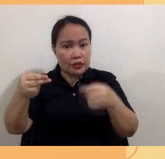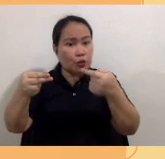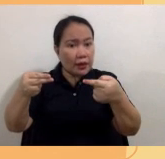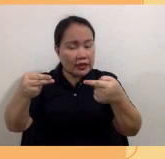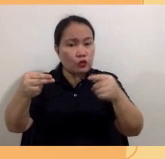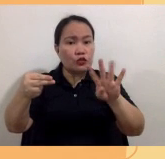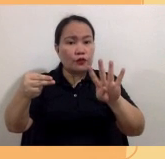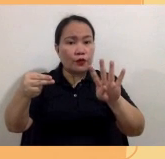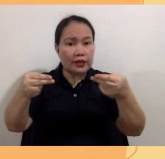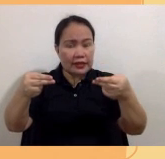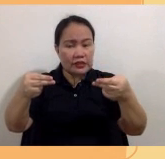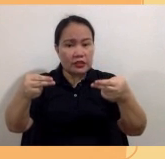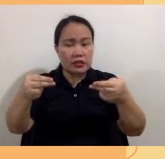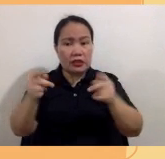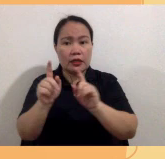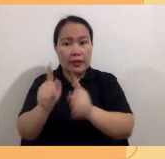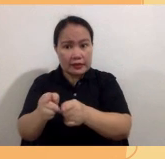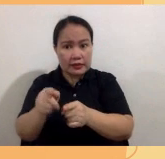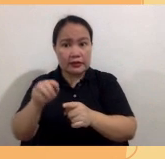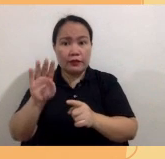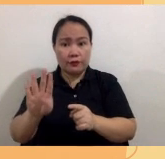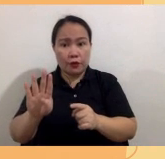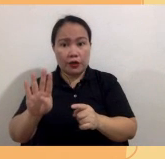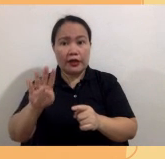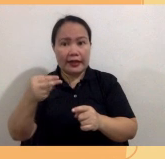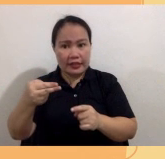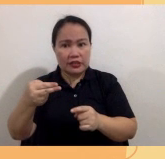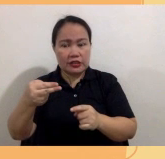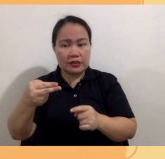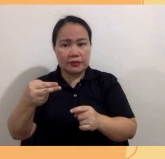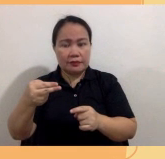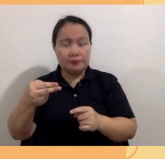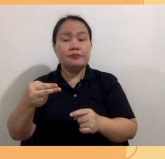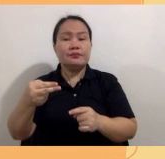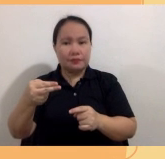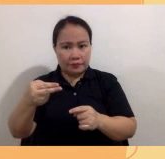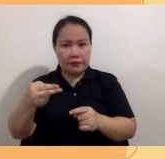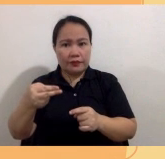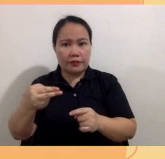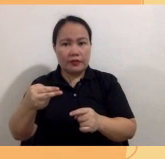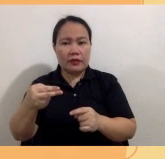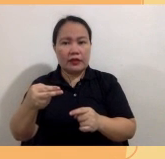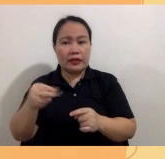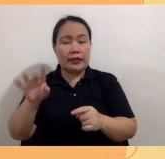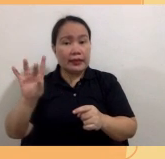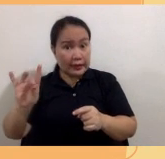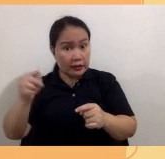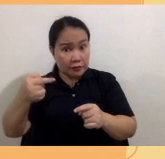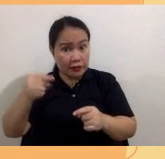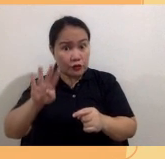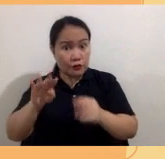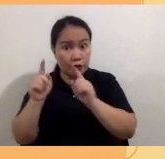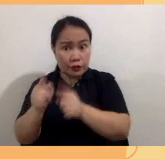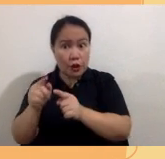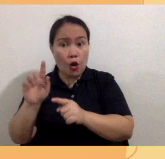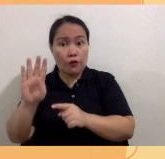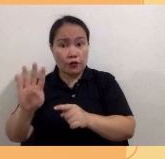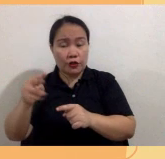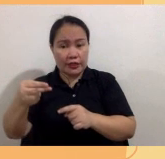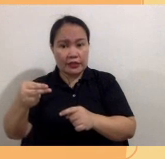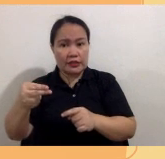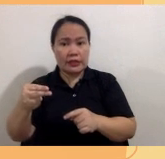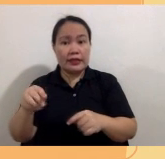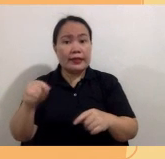8 minus 4. So, we will have h squared plus 4h, kasi 8 minus 4, that is